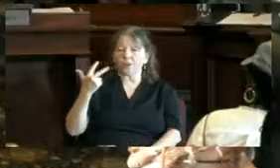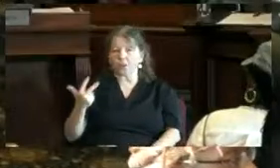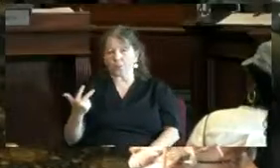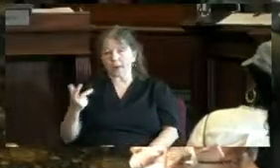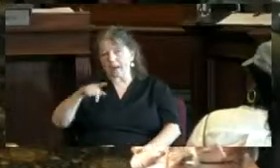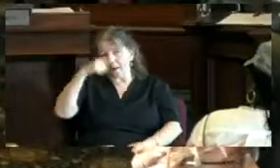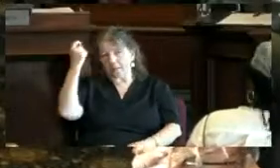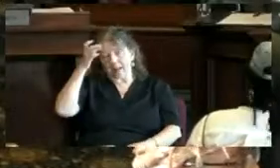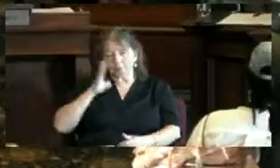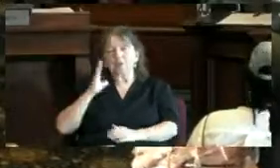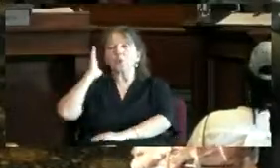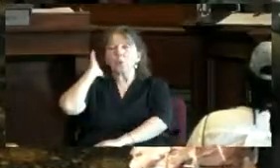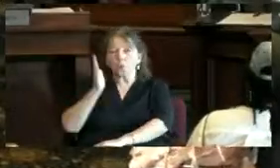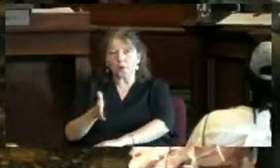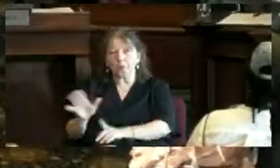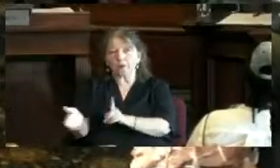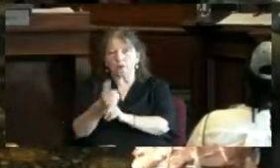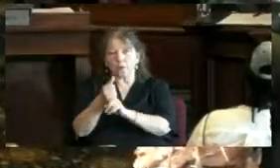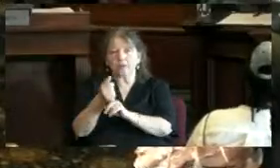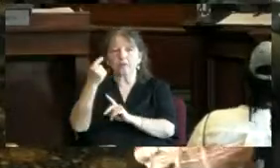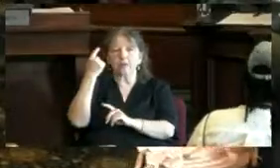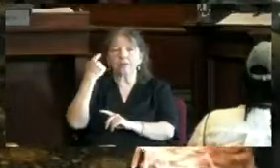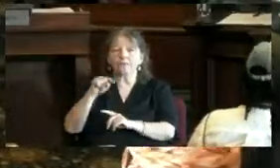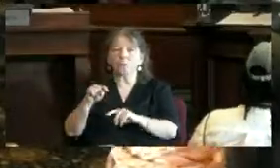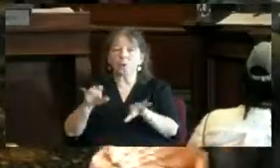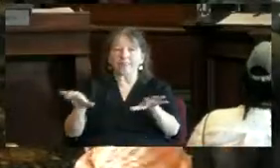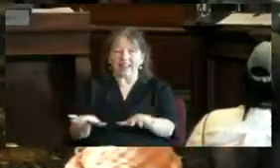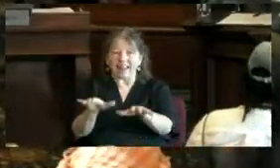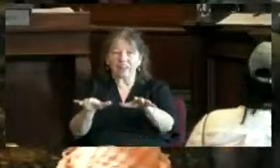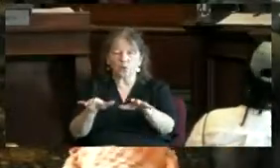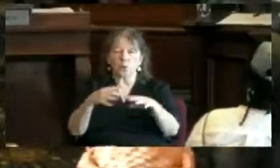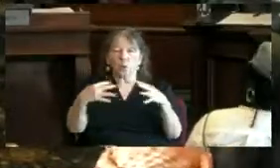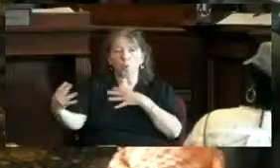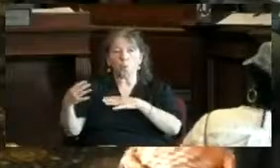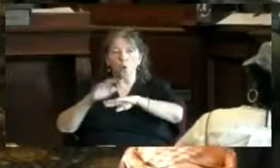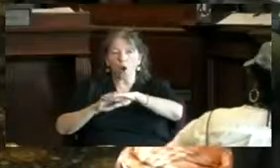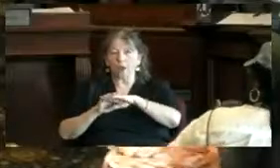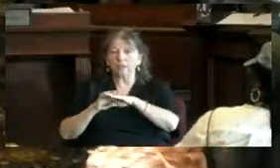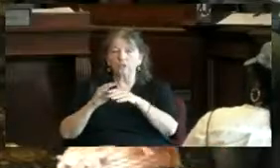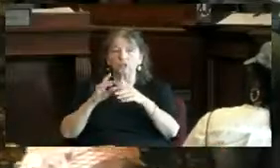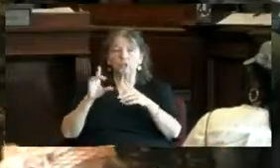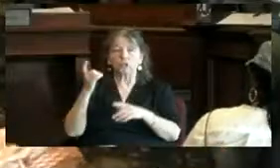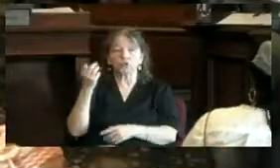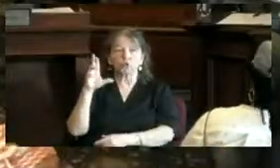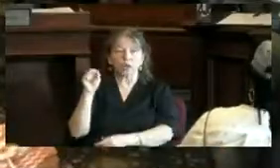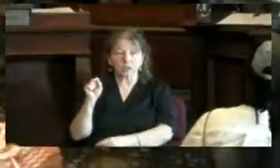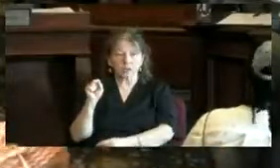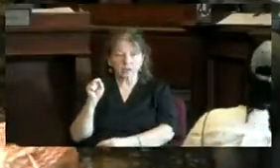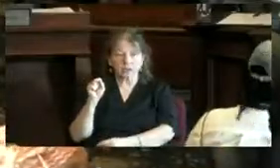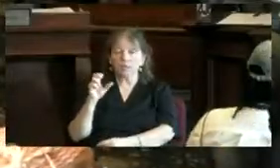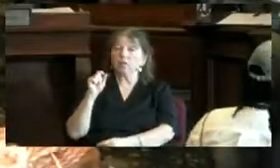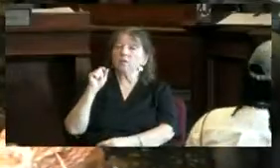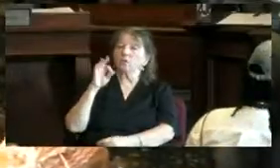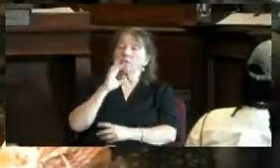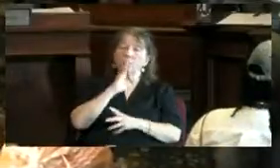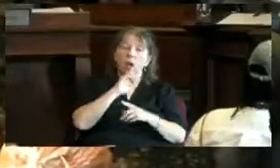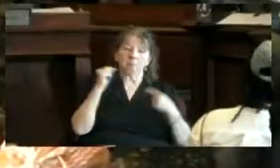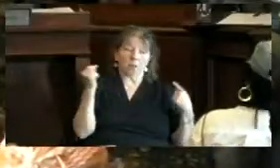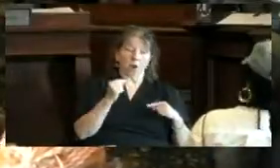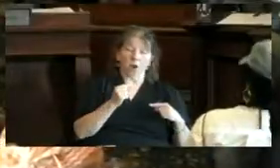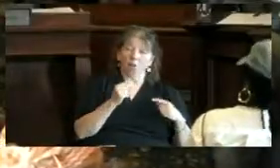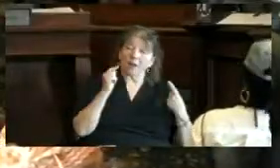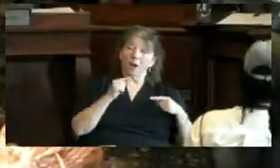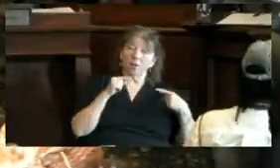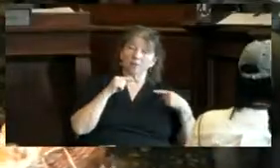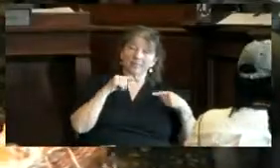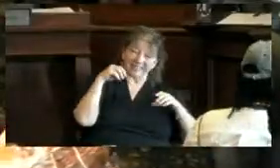be the ones that will be arrested for the actual war on drugs. So when we talk about the harm is in our schools, because